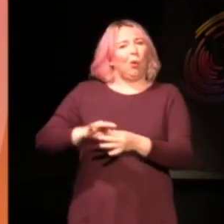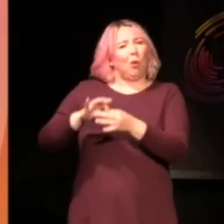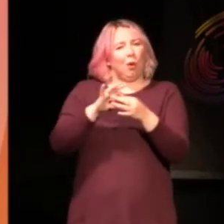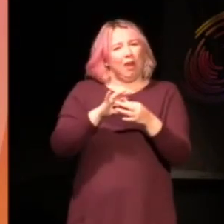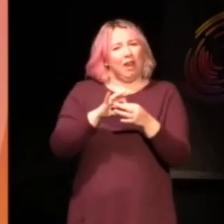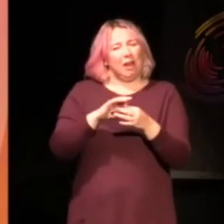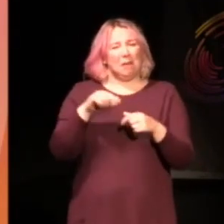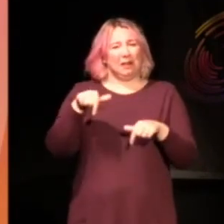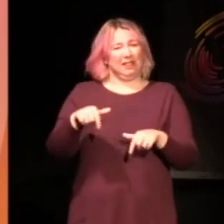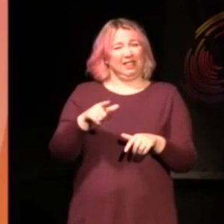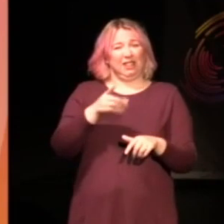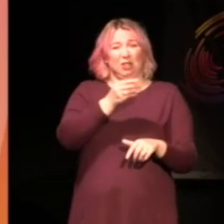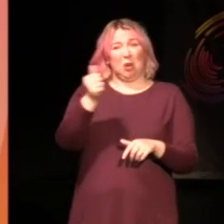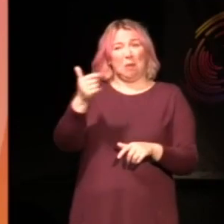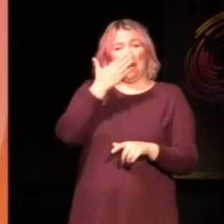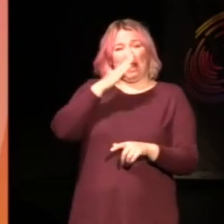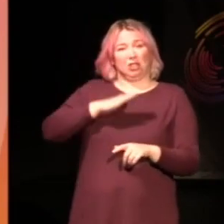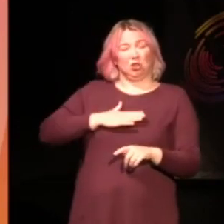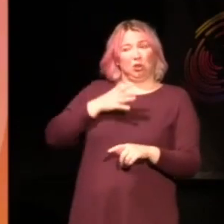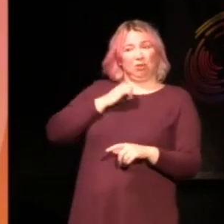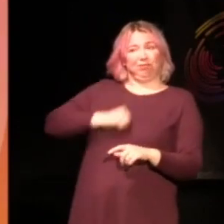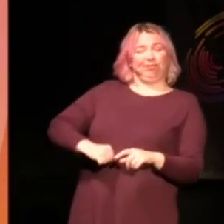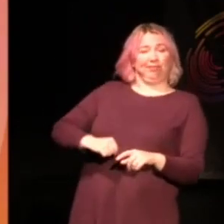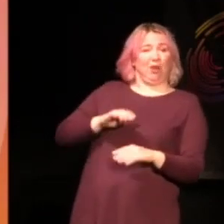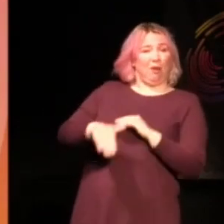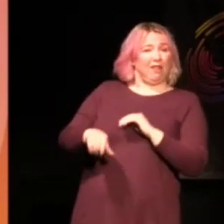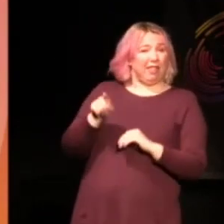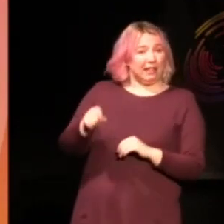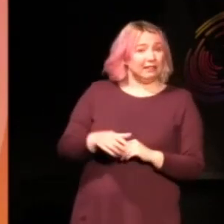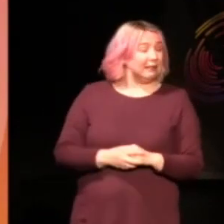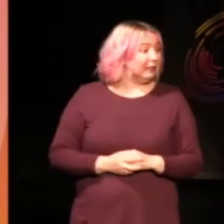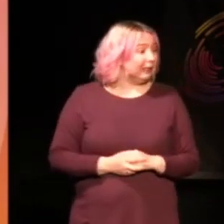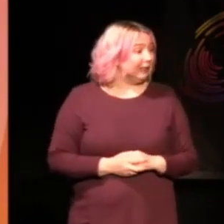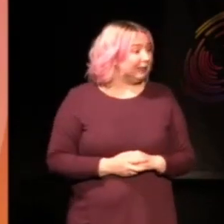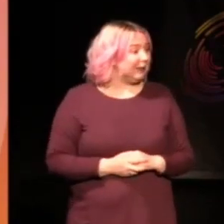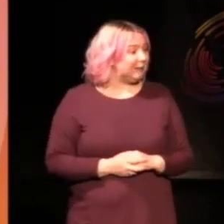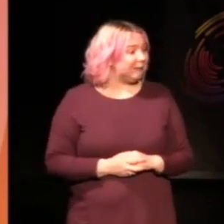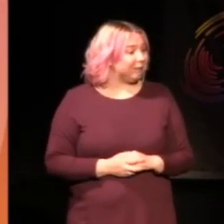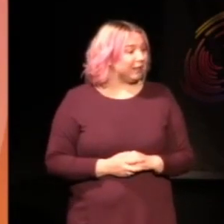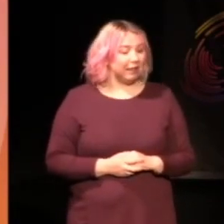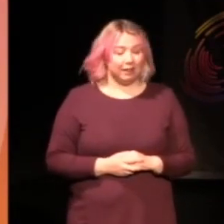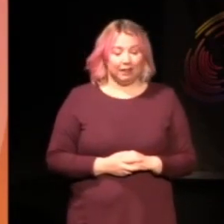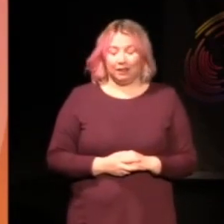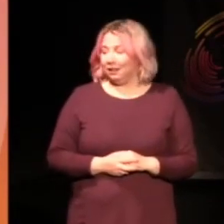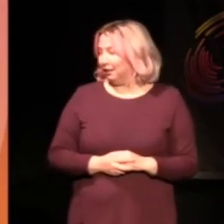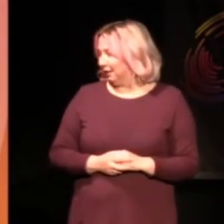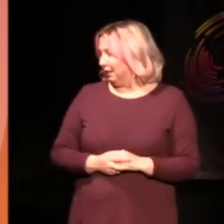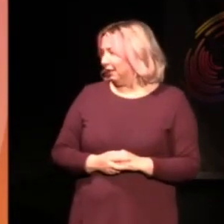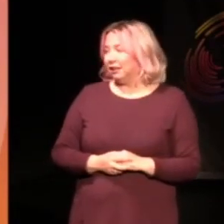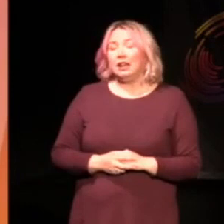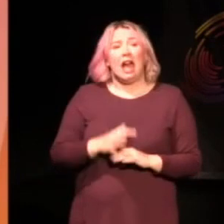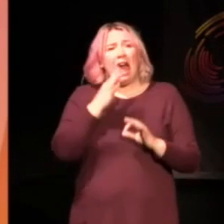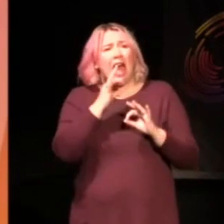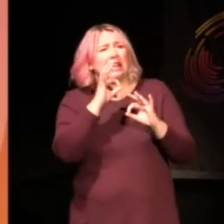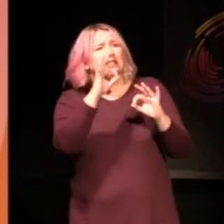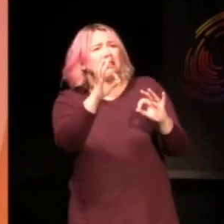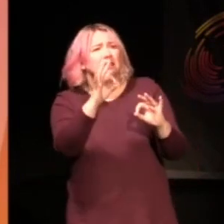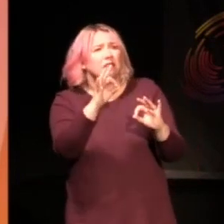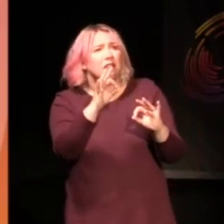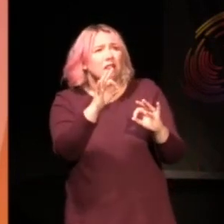multiple. Thank you, Elif. Can I just check whether there's anybody upstairs who